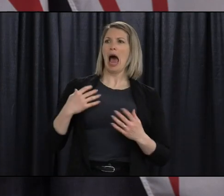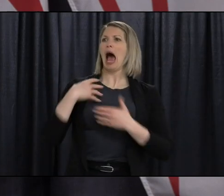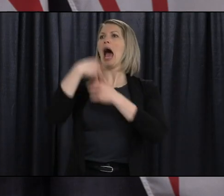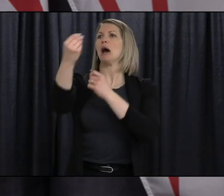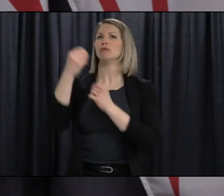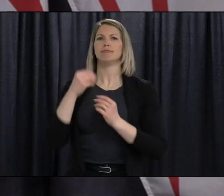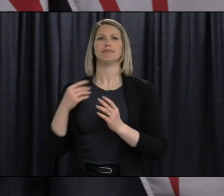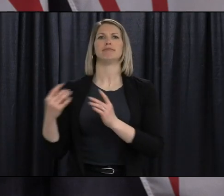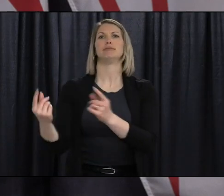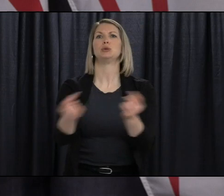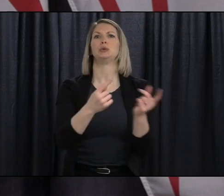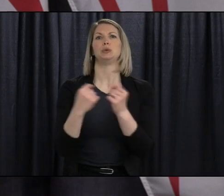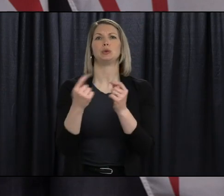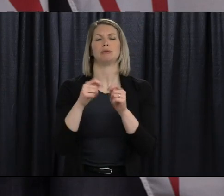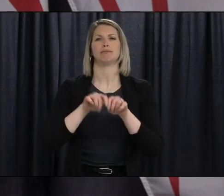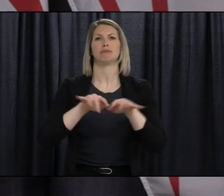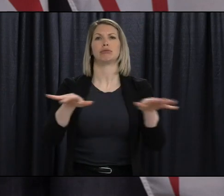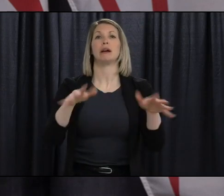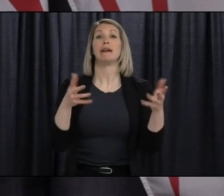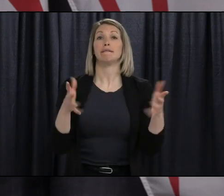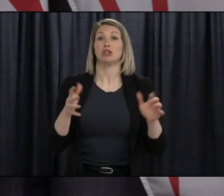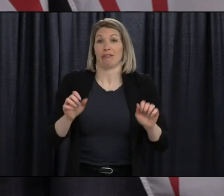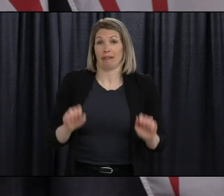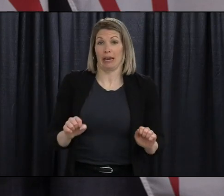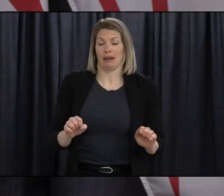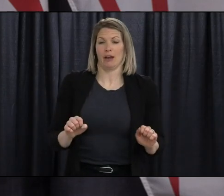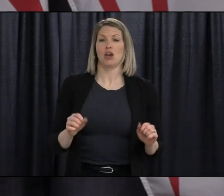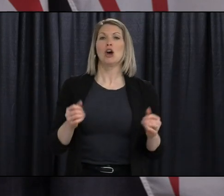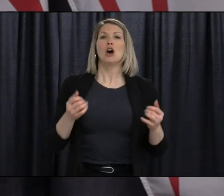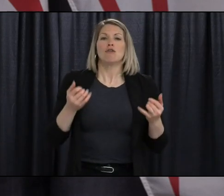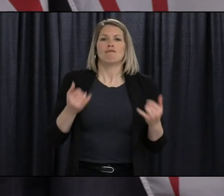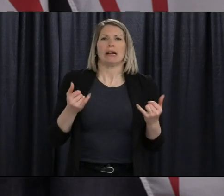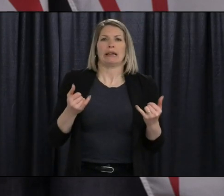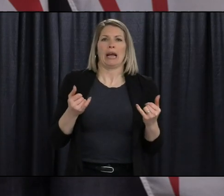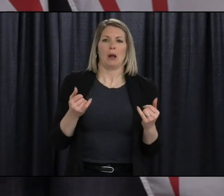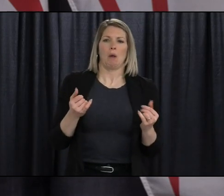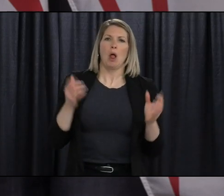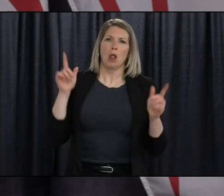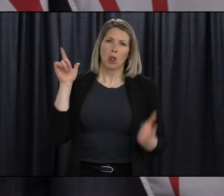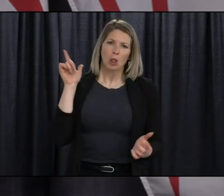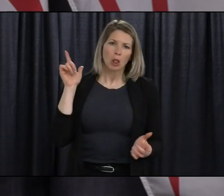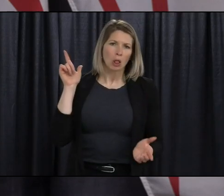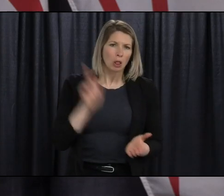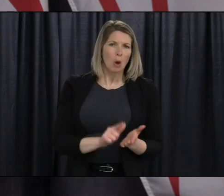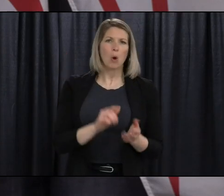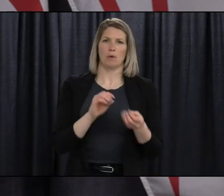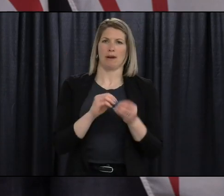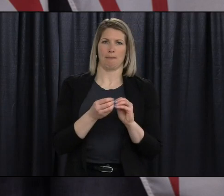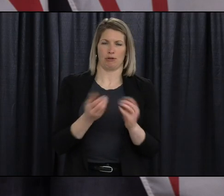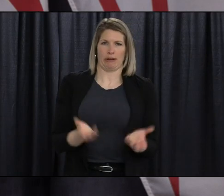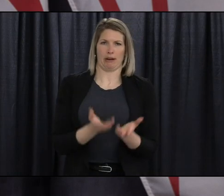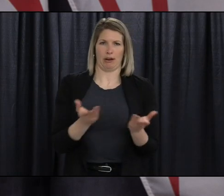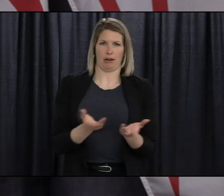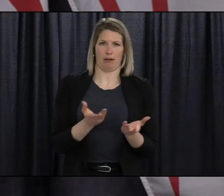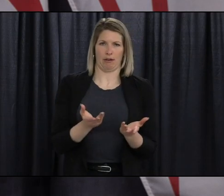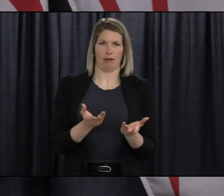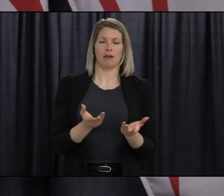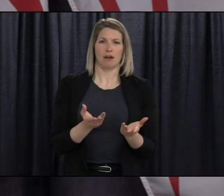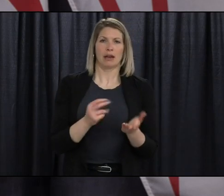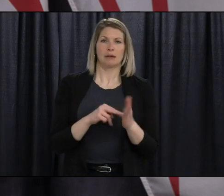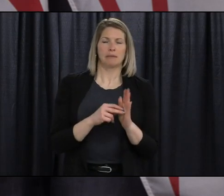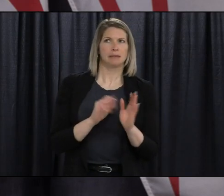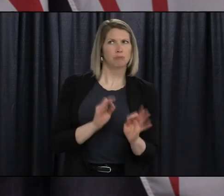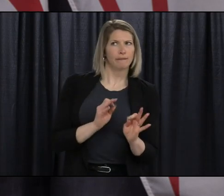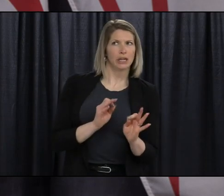prevalence of the disease in your population, which we do at the moment, then your risk of having a false result